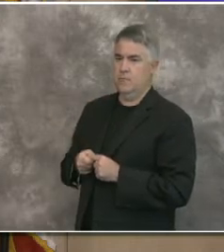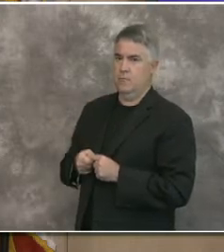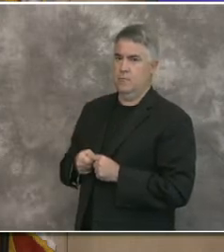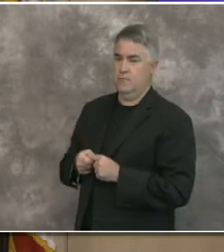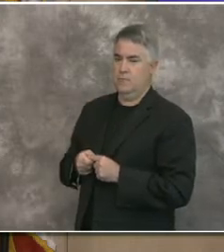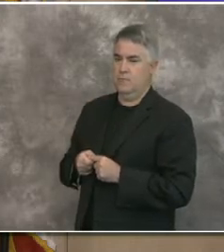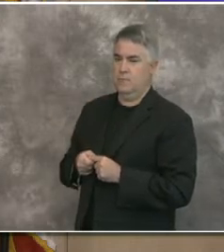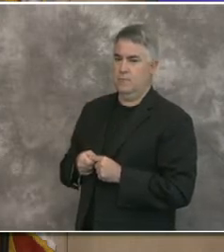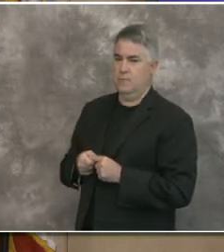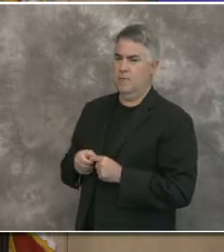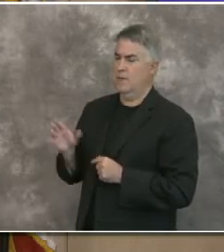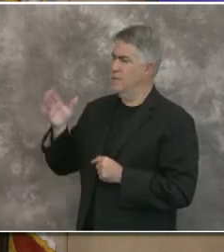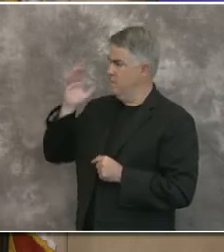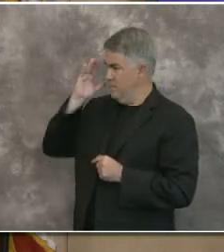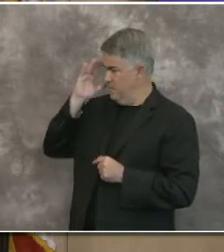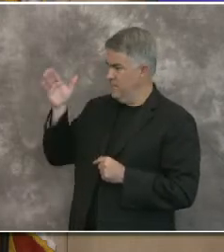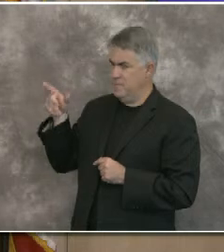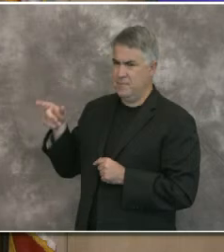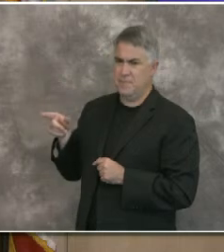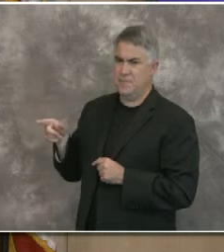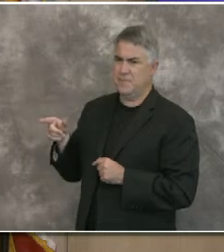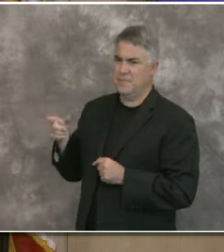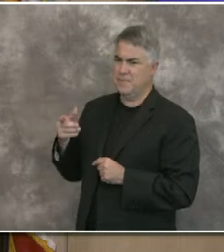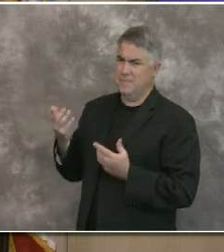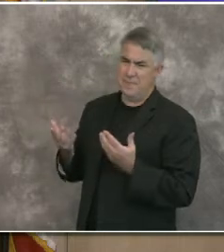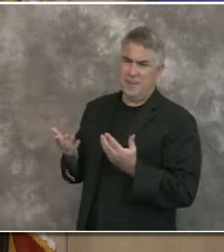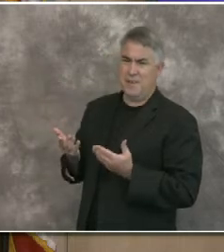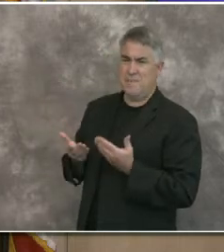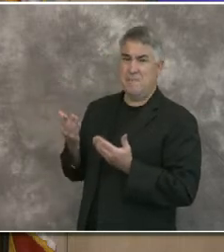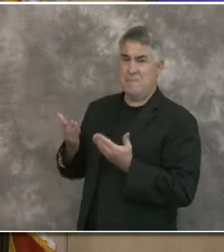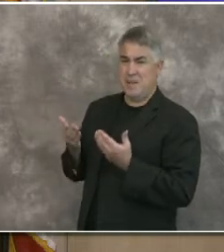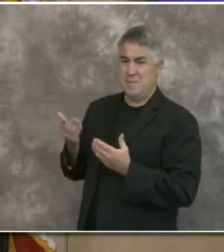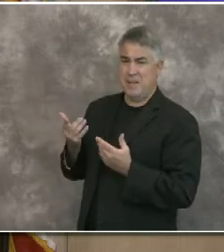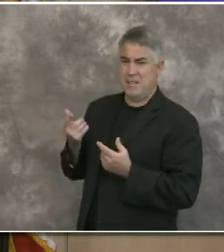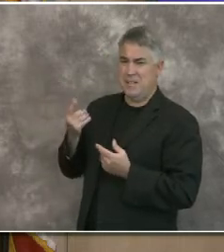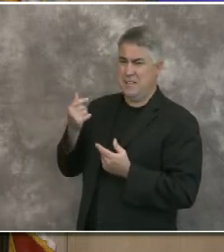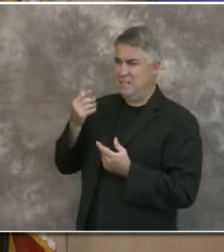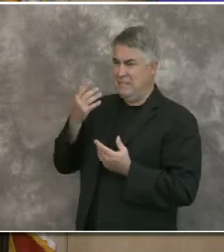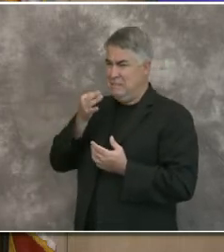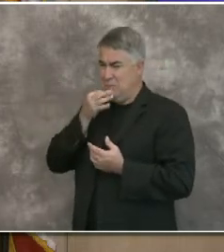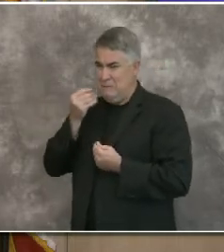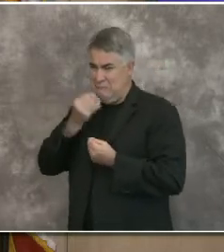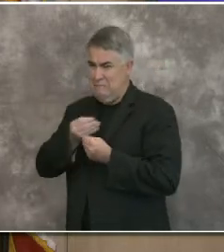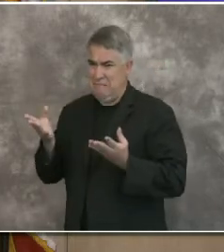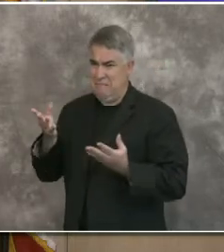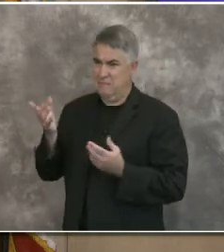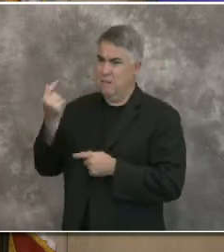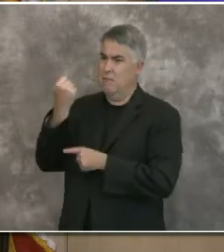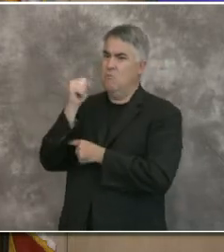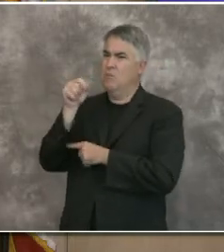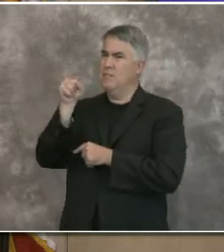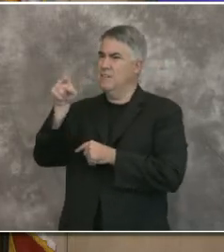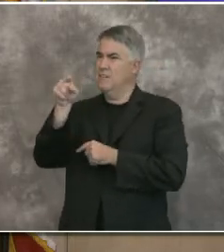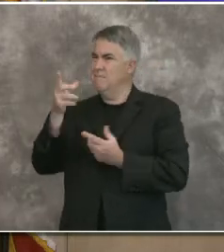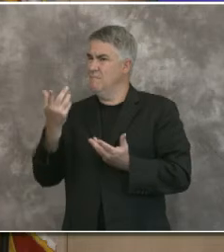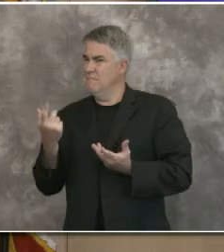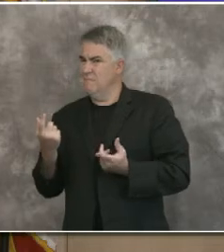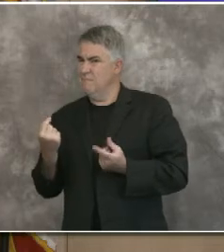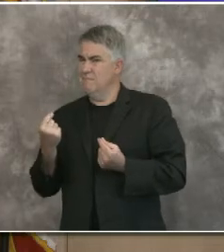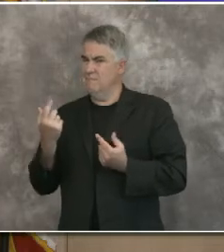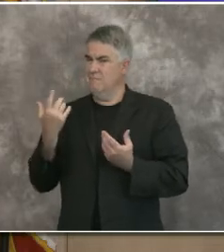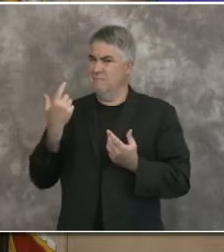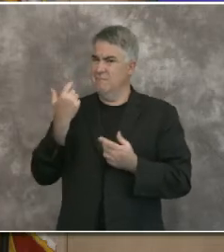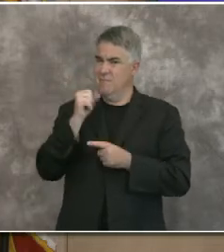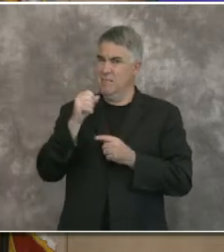Hi there. It's probably too soon to be able to tell if the demonstrations that are happening now will translate into a